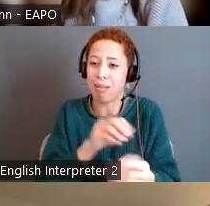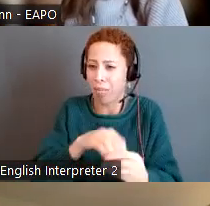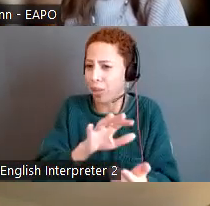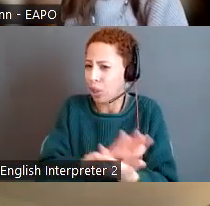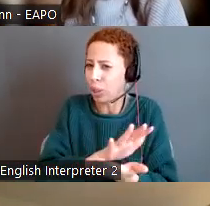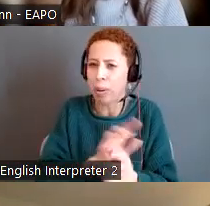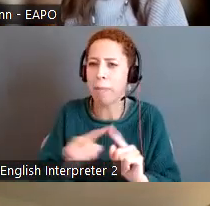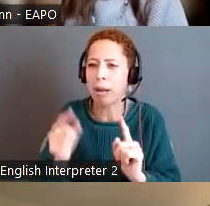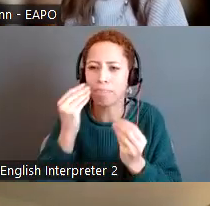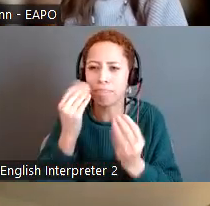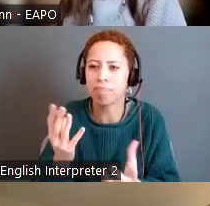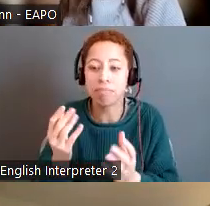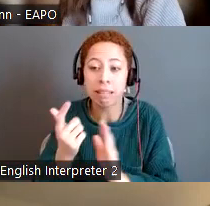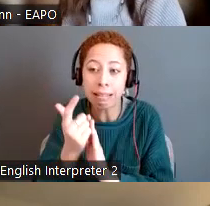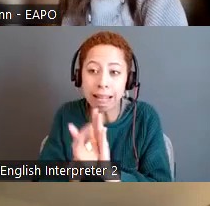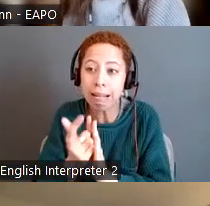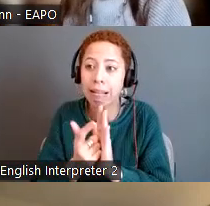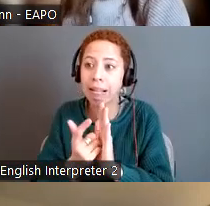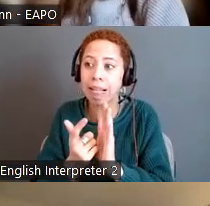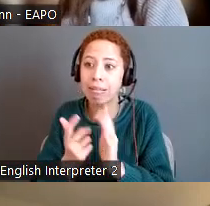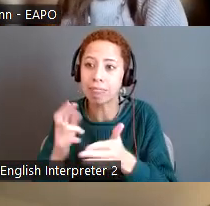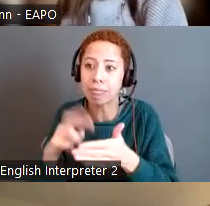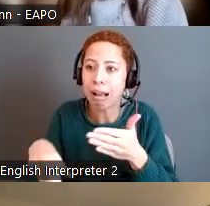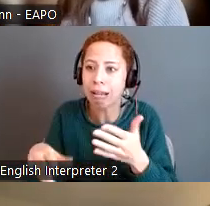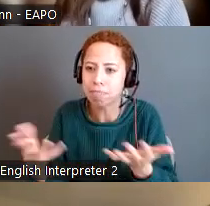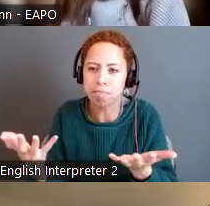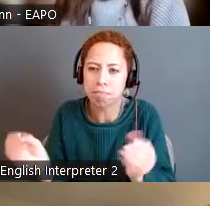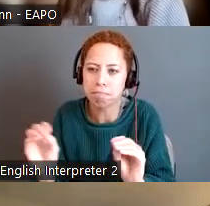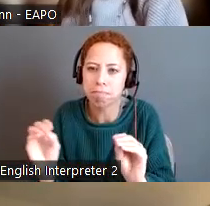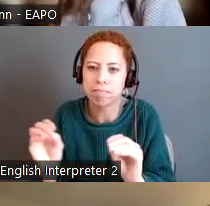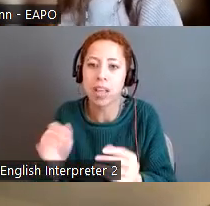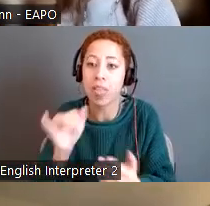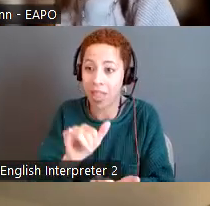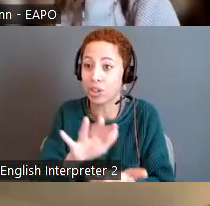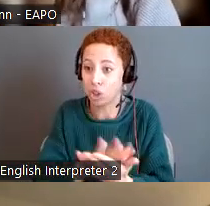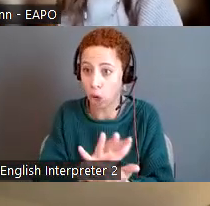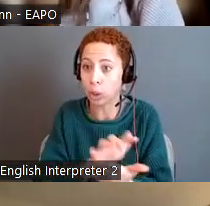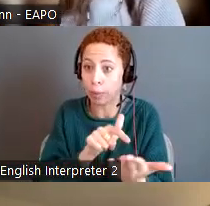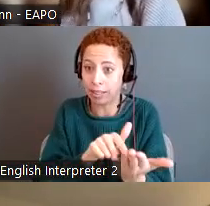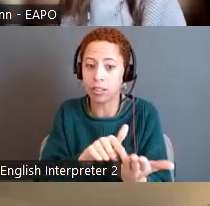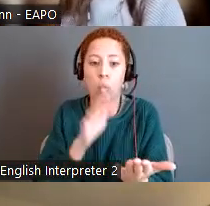to have a legal meaning, right? The document's only going to be effective when you're found incapable.